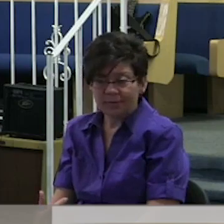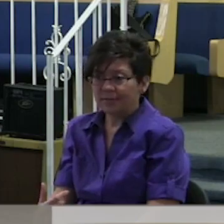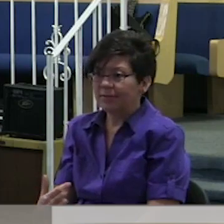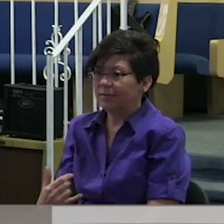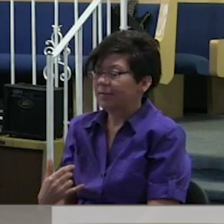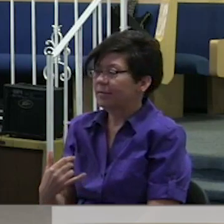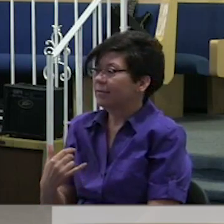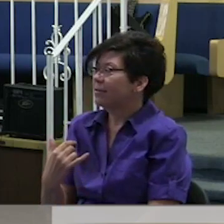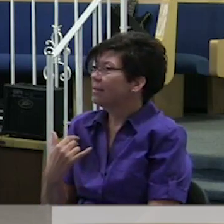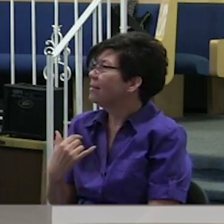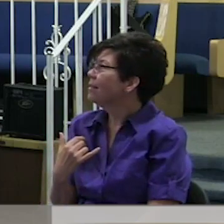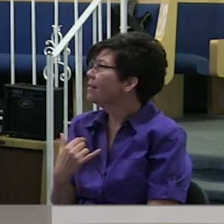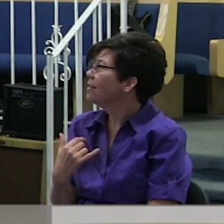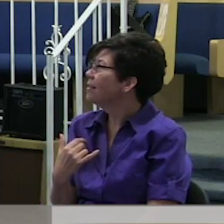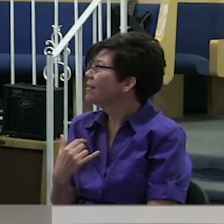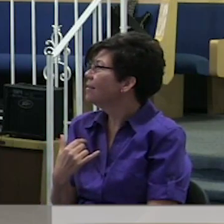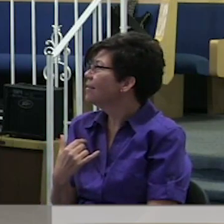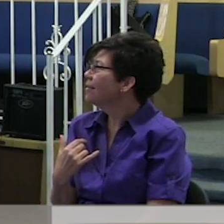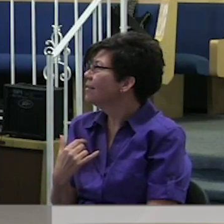Yeah,